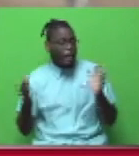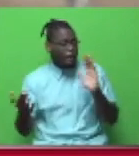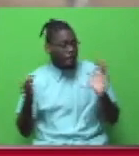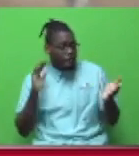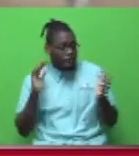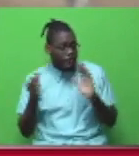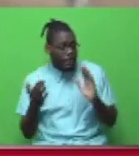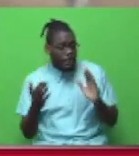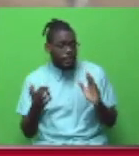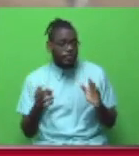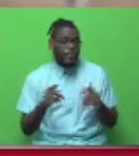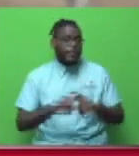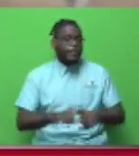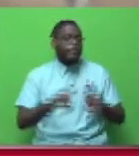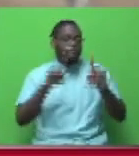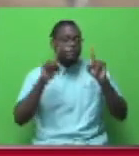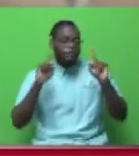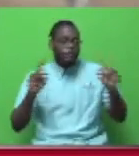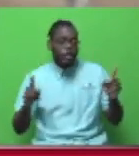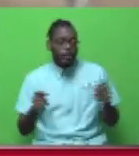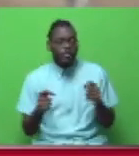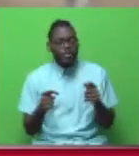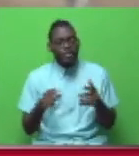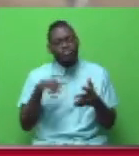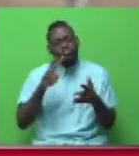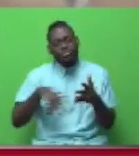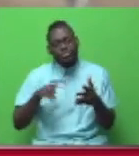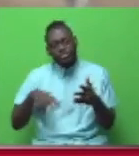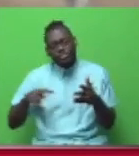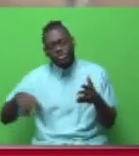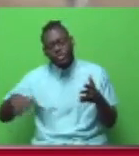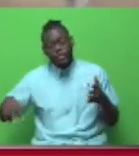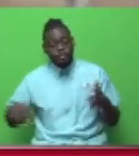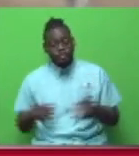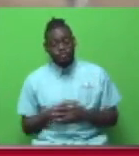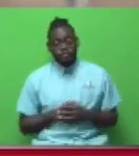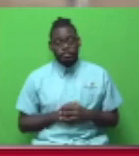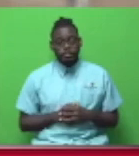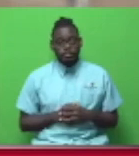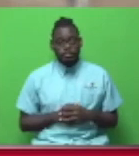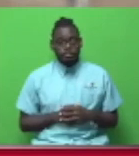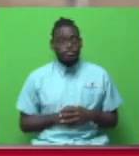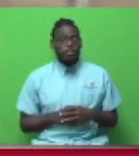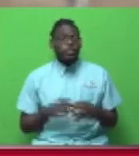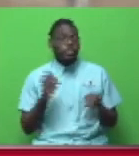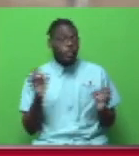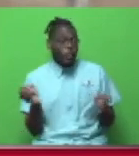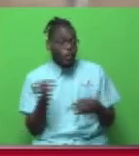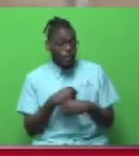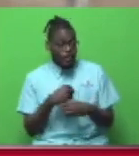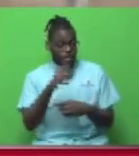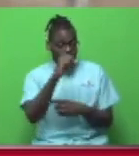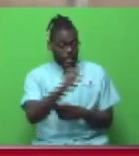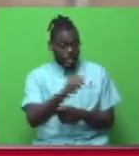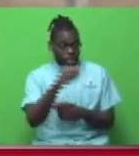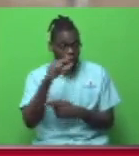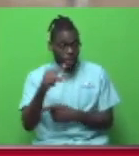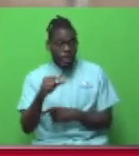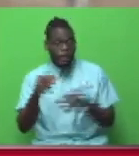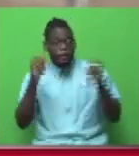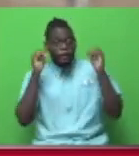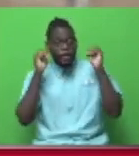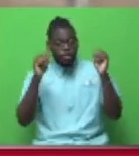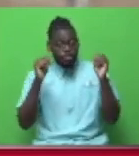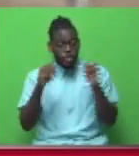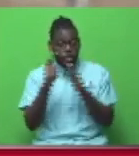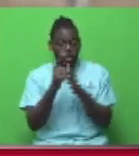parliament, if I may quickly read, it said, at the onset, the Office of the Attorney General and Ministry of Legal Affairs is able to report